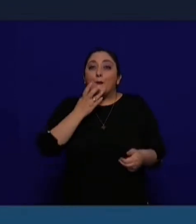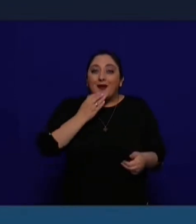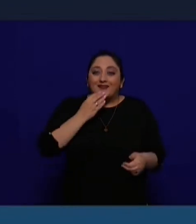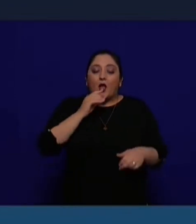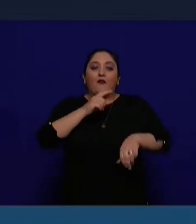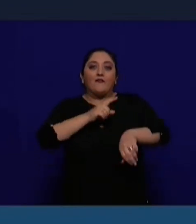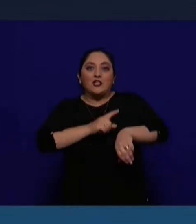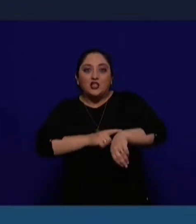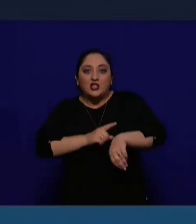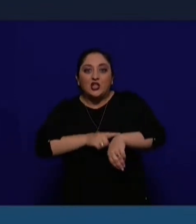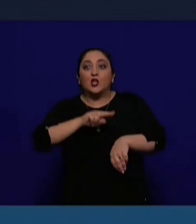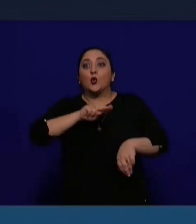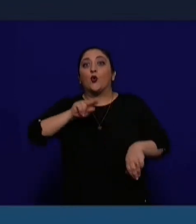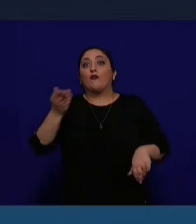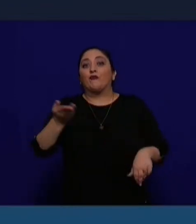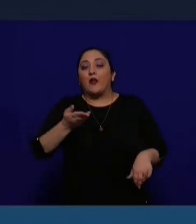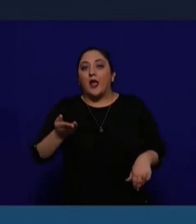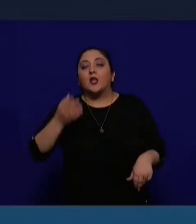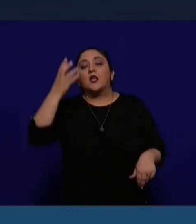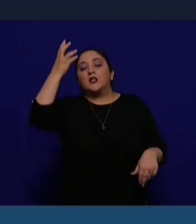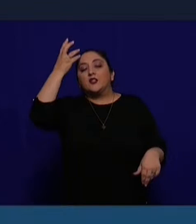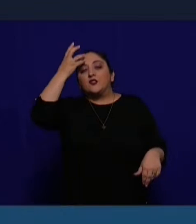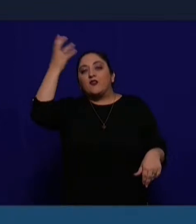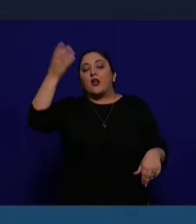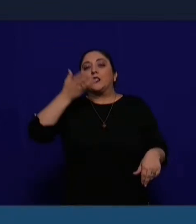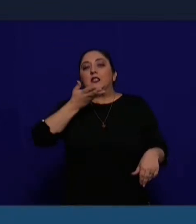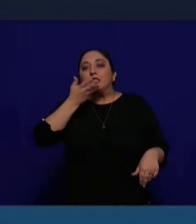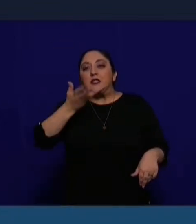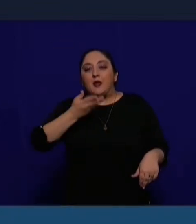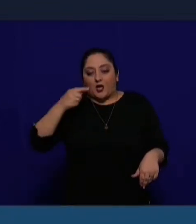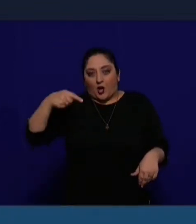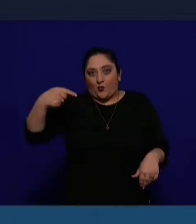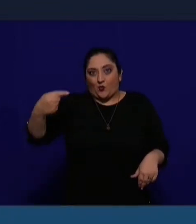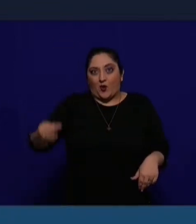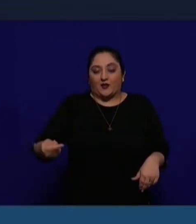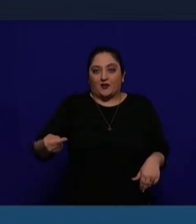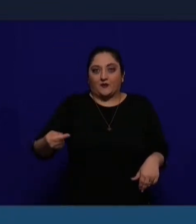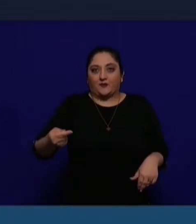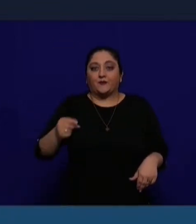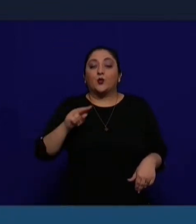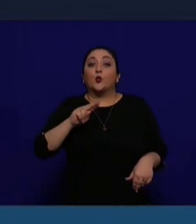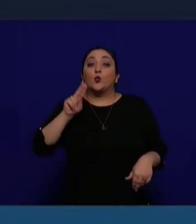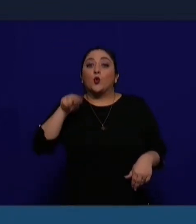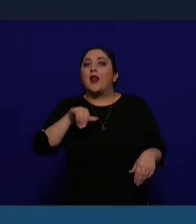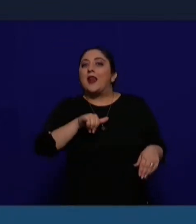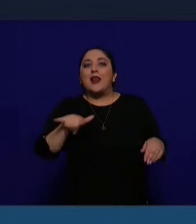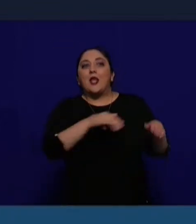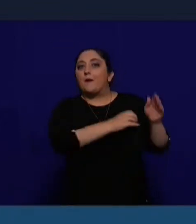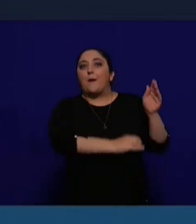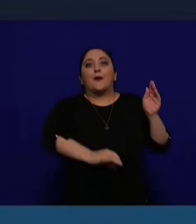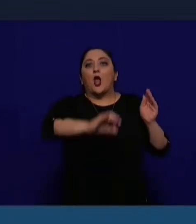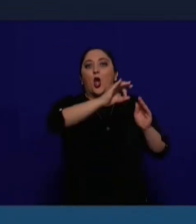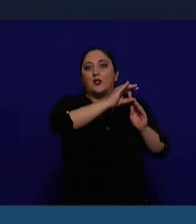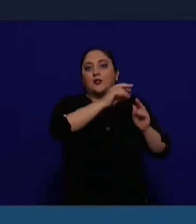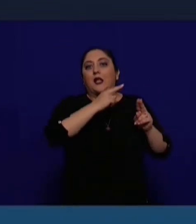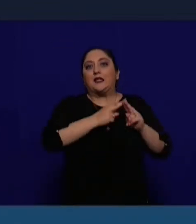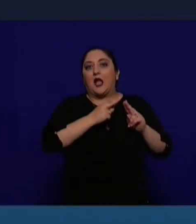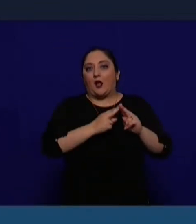ikun jista' jħabbar kif din ħad tiġi rolled out u anke x'ħajkunu l-prijoritajiet li jkunu qegħdin